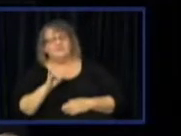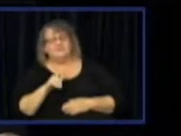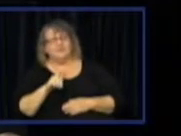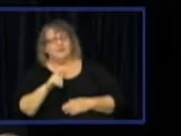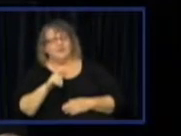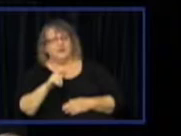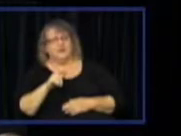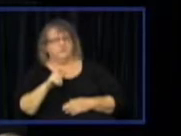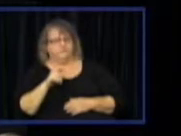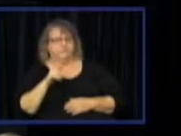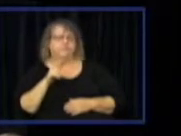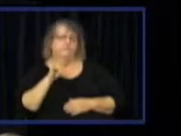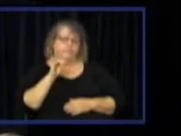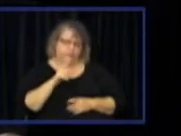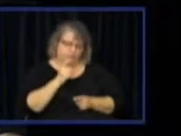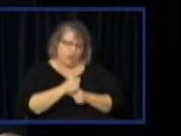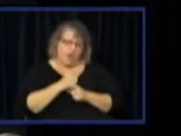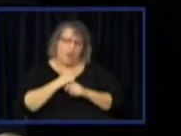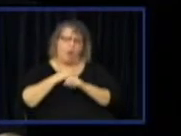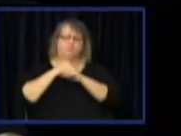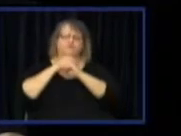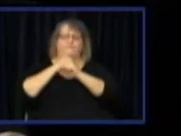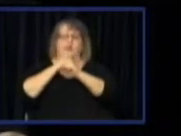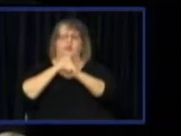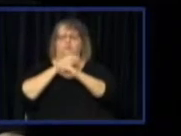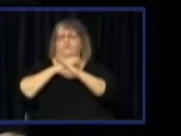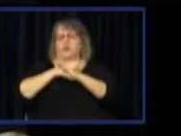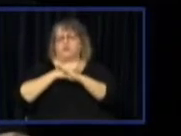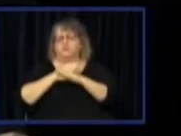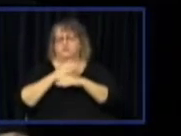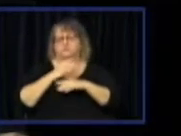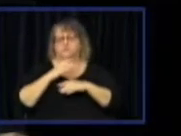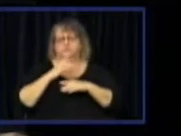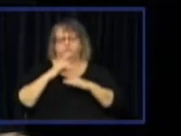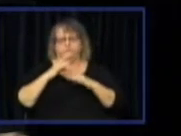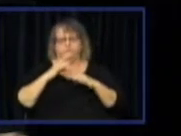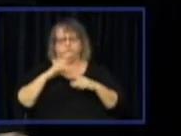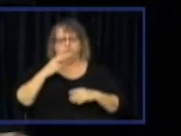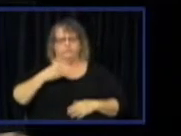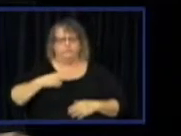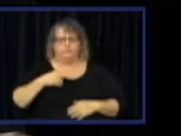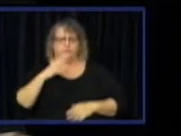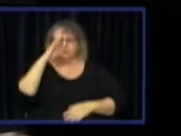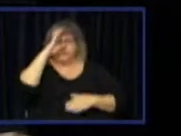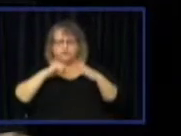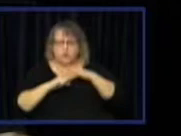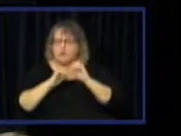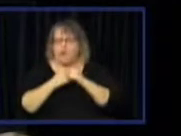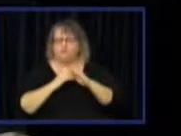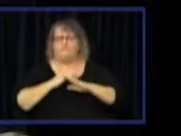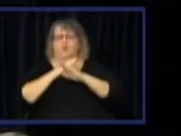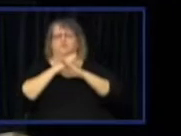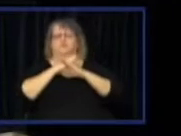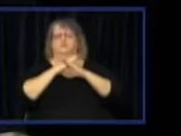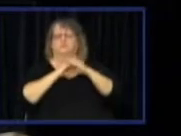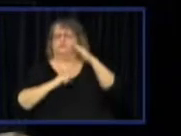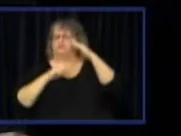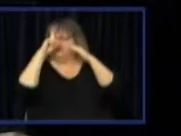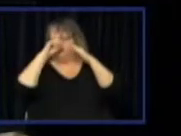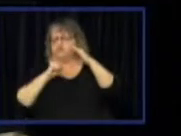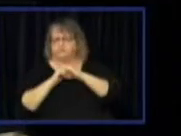with just about everything, prevention is going to be the best thing. Don't have it, if at all possible, to begin